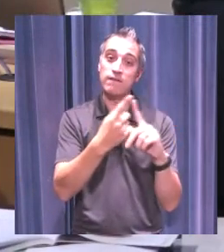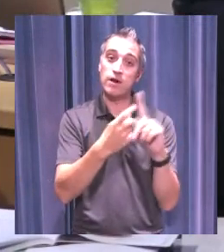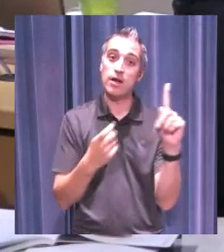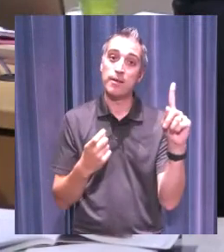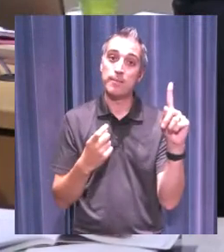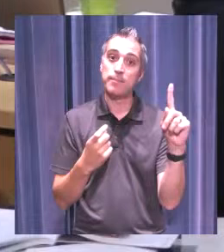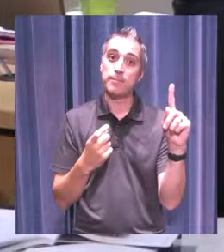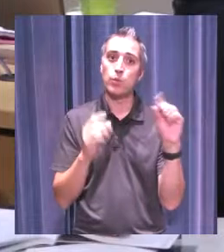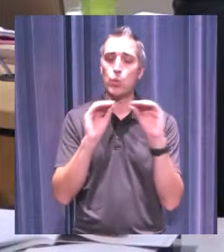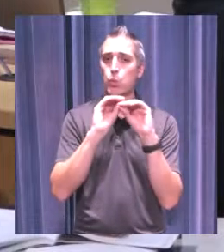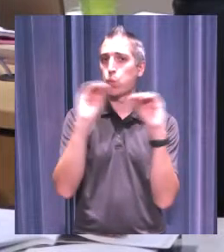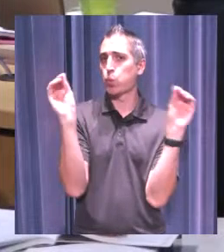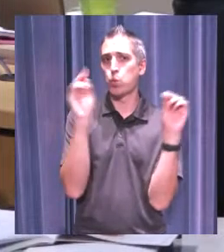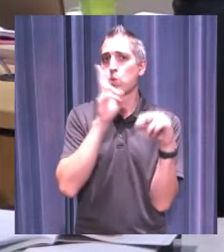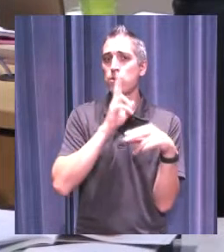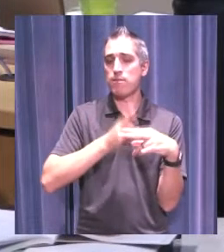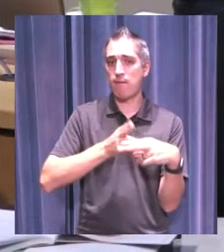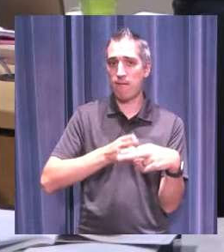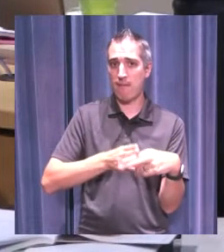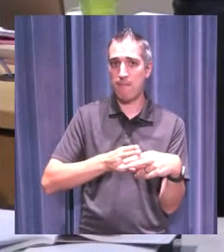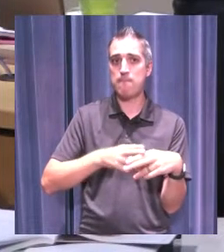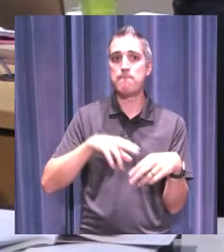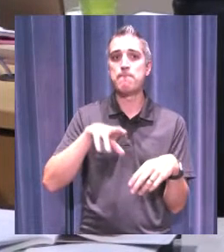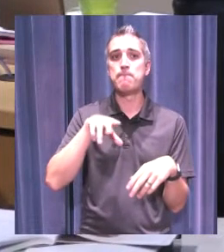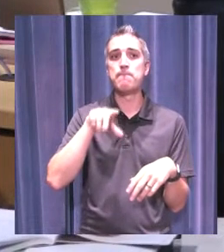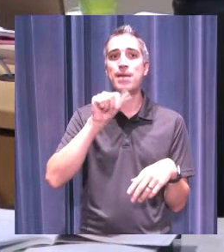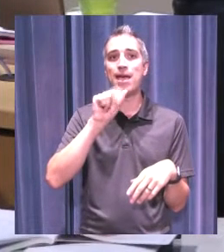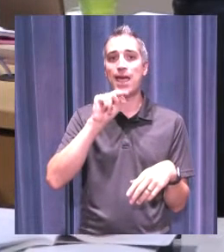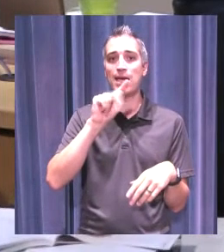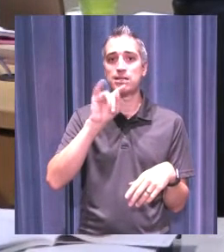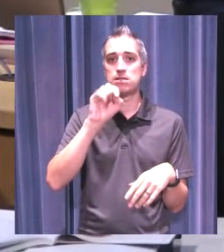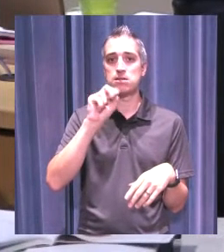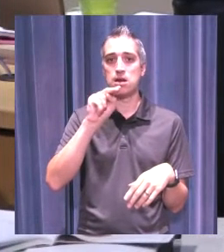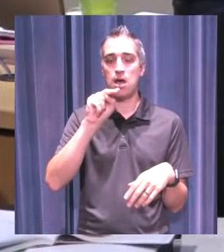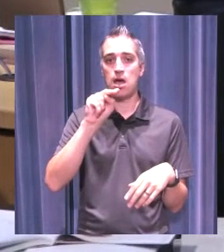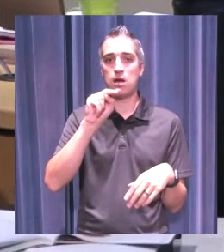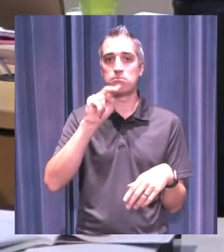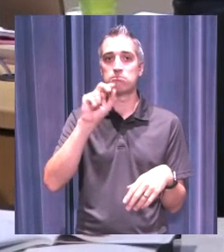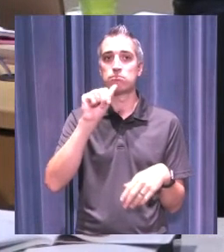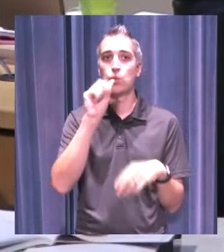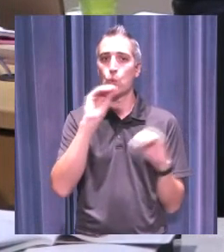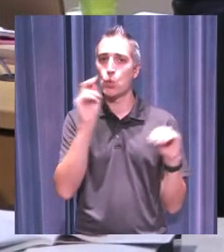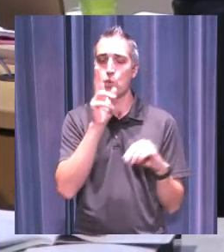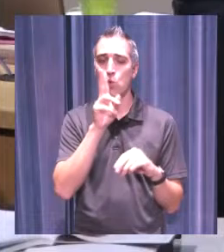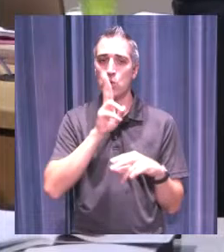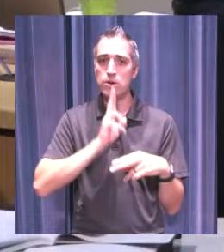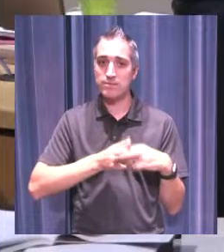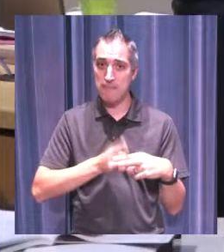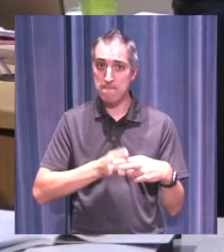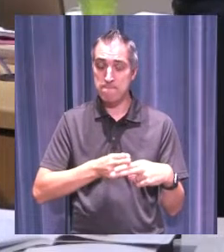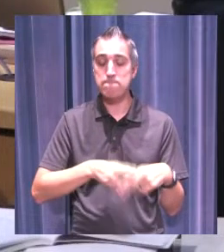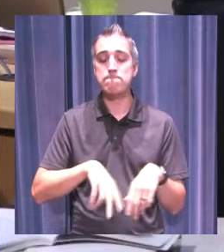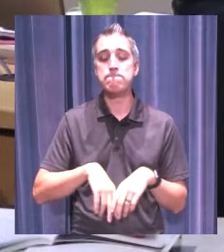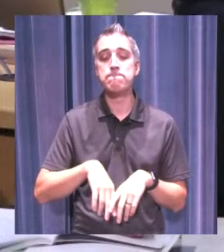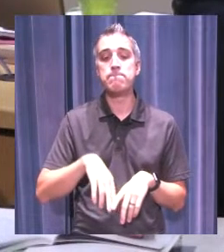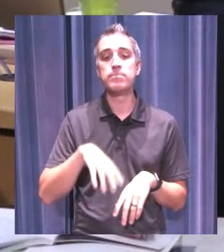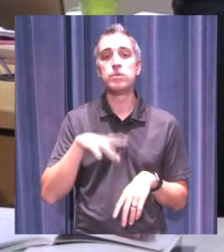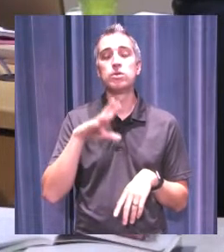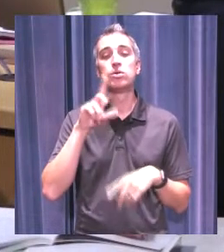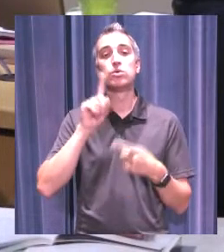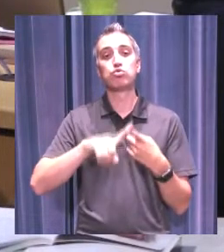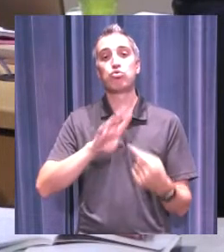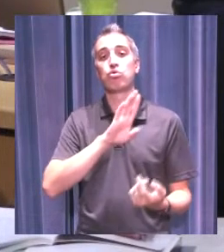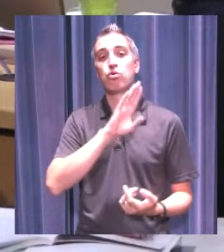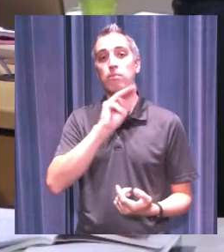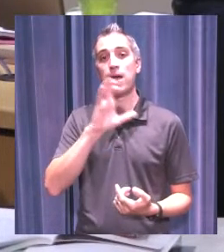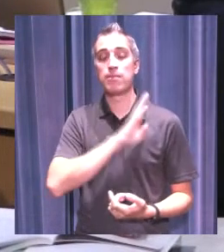an anonymous alumni, Anton Anonymous. To the Mott Board of